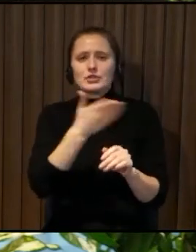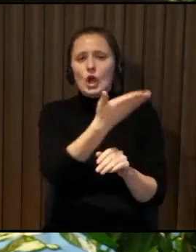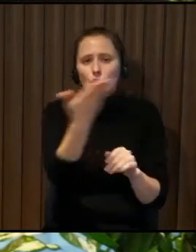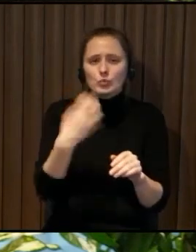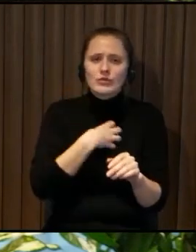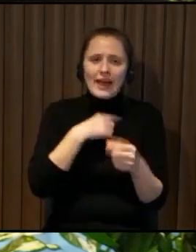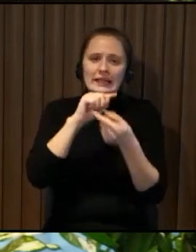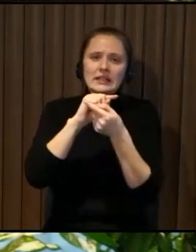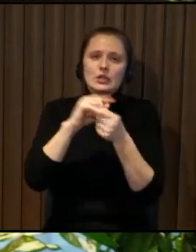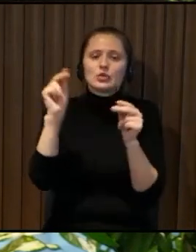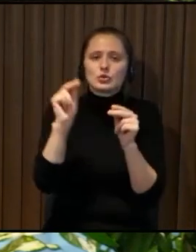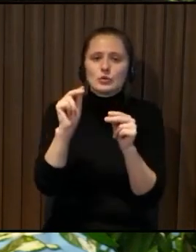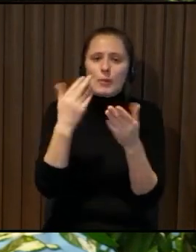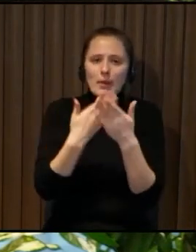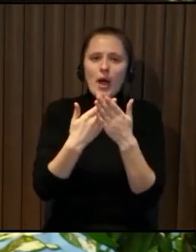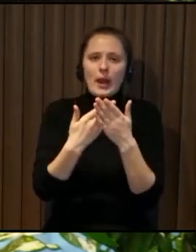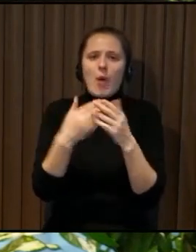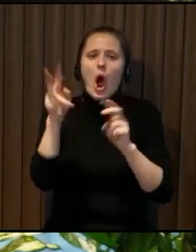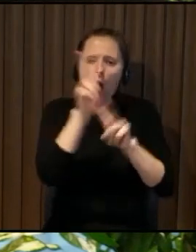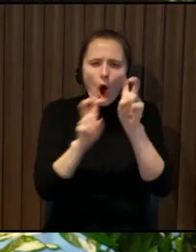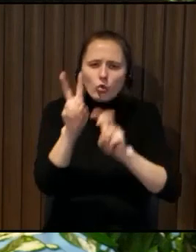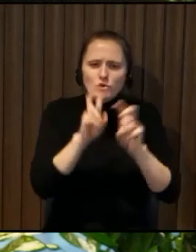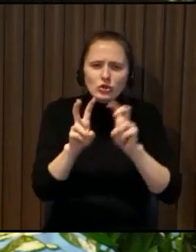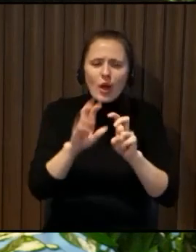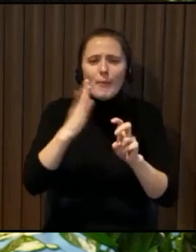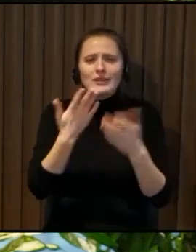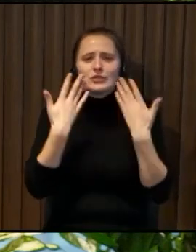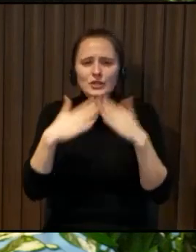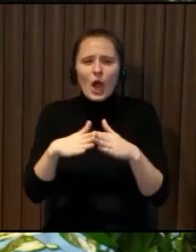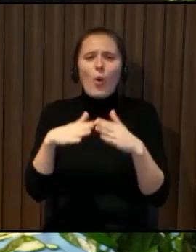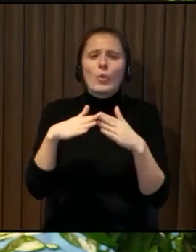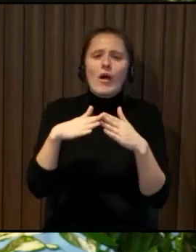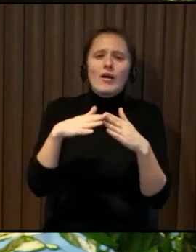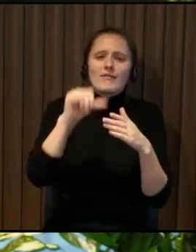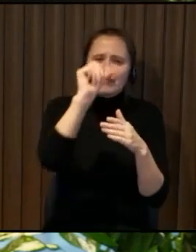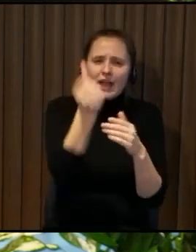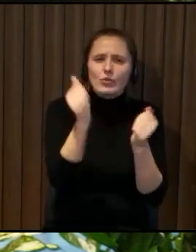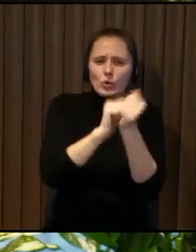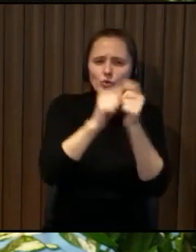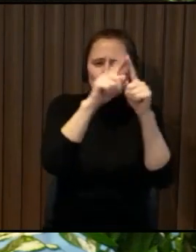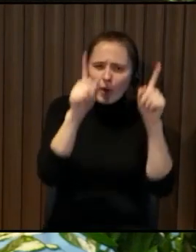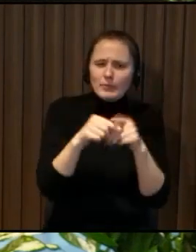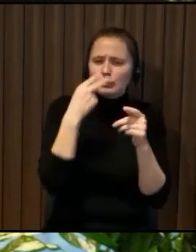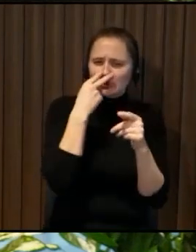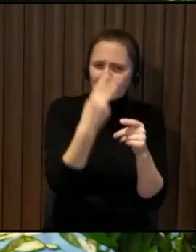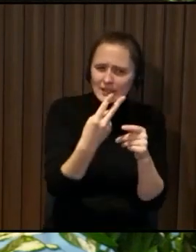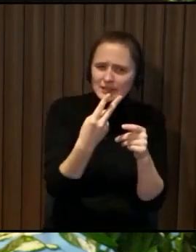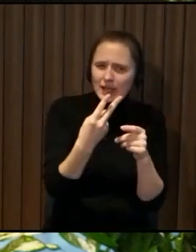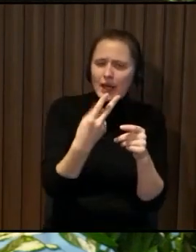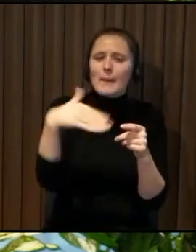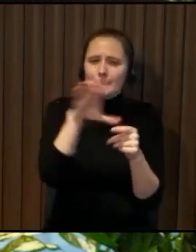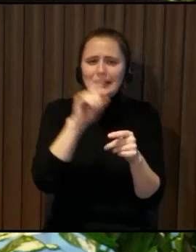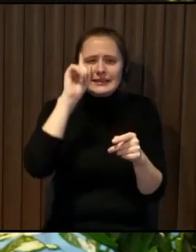create a web page when you are designing, and that you don't